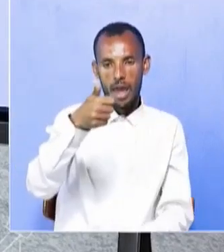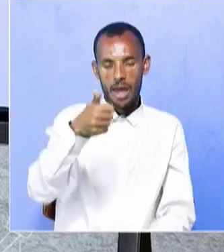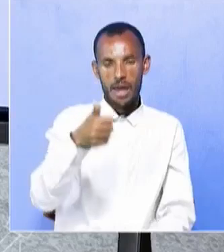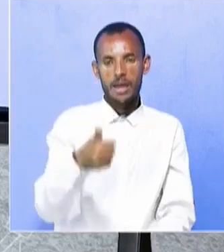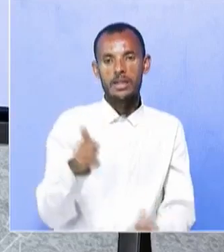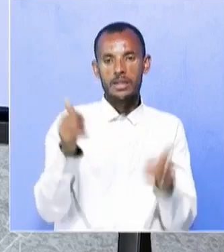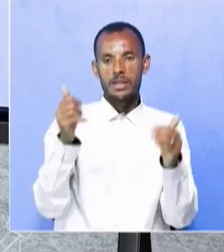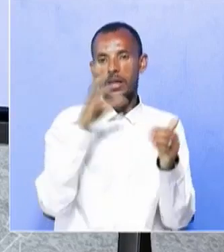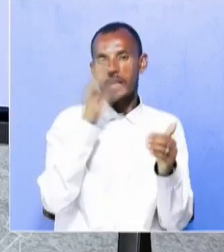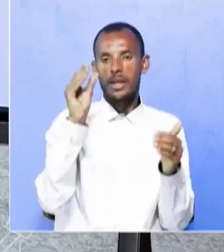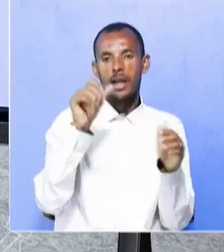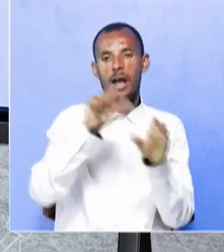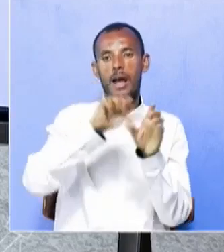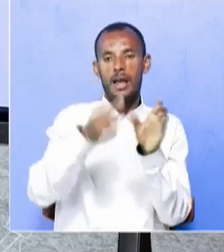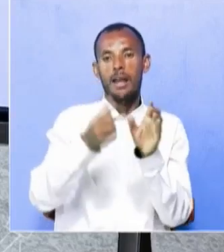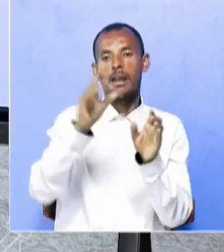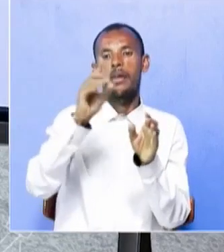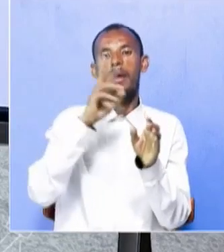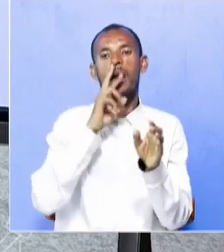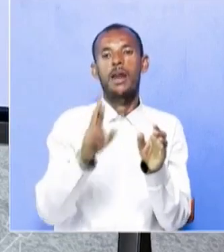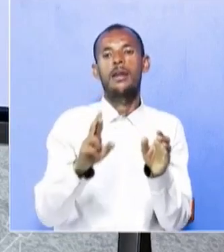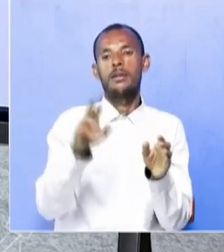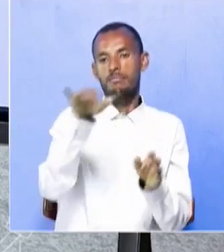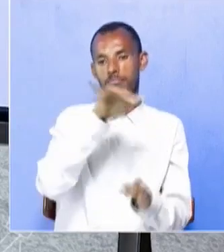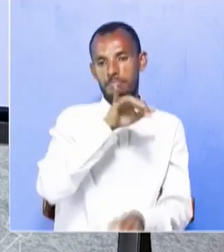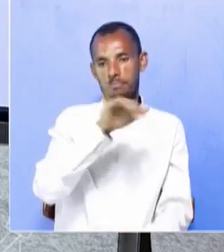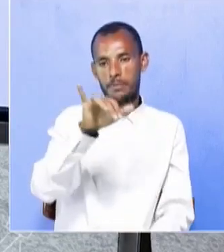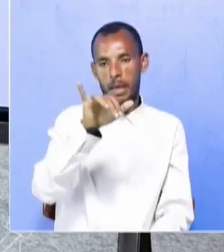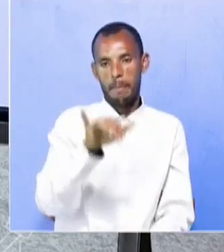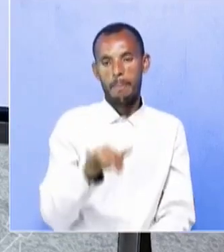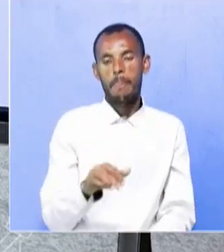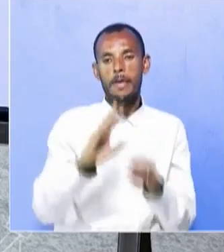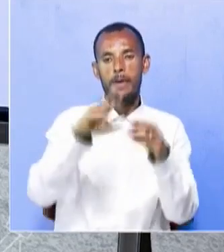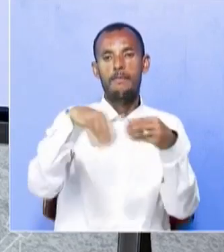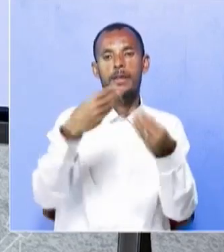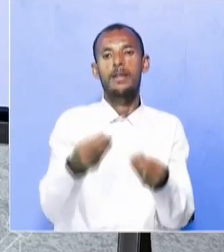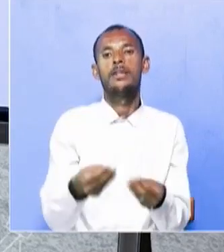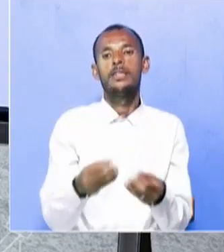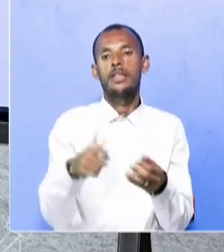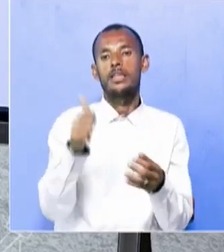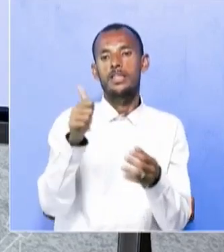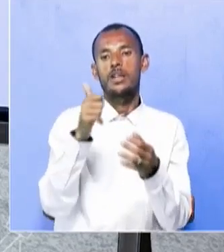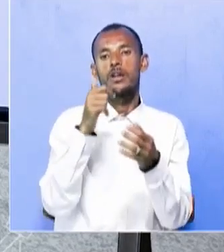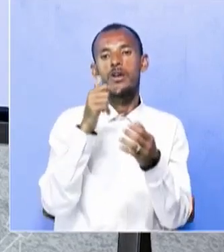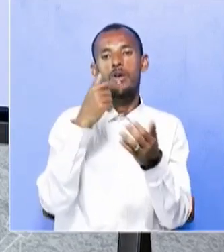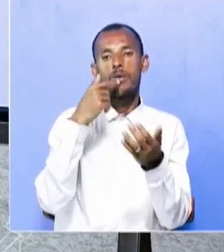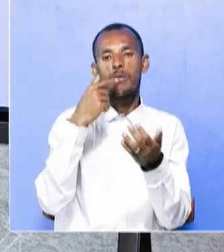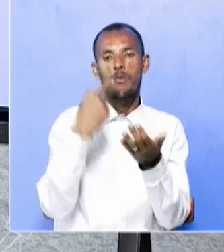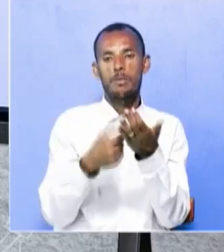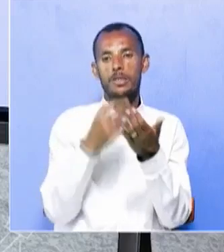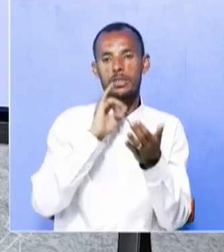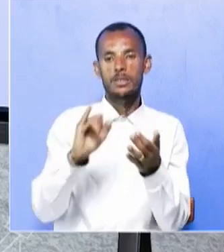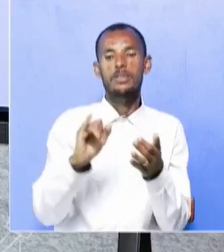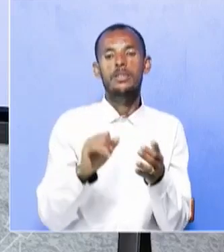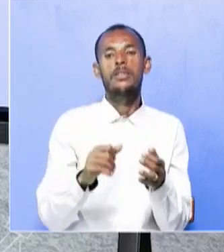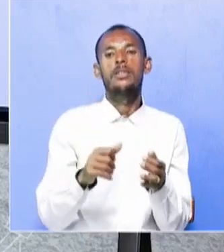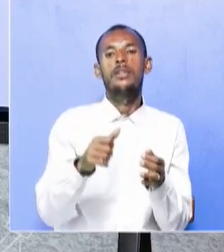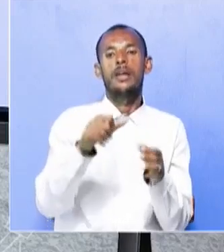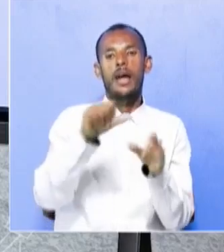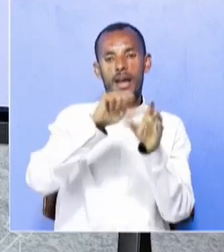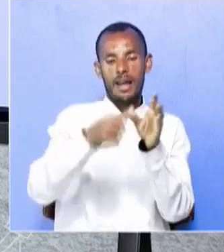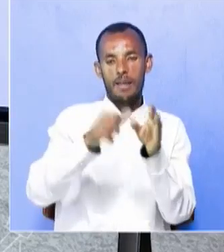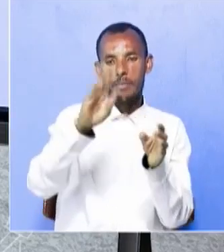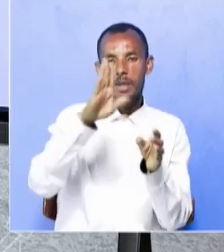and angle D is the same, is given. The other information is angle B